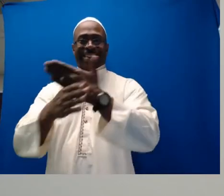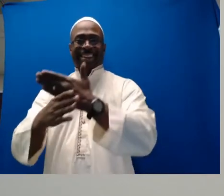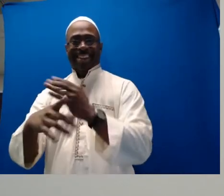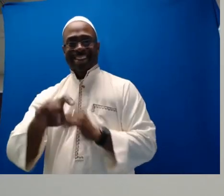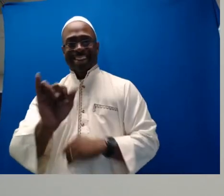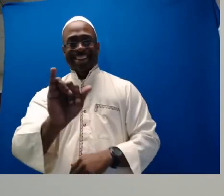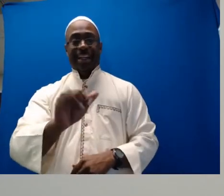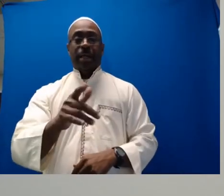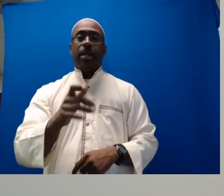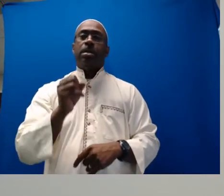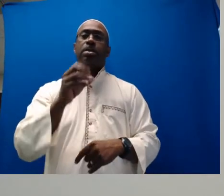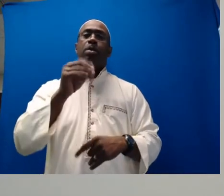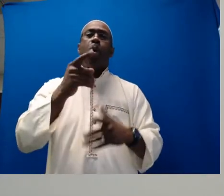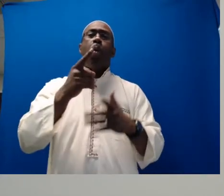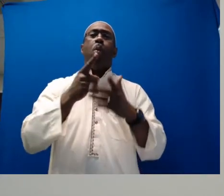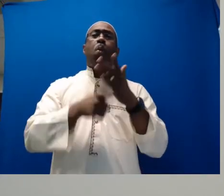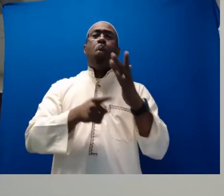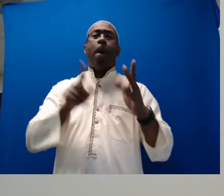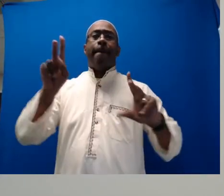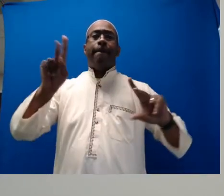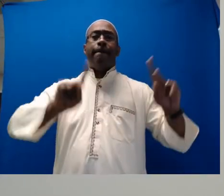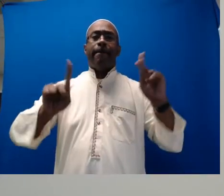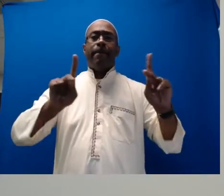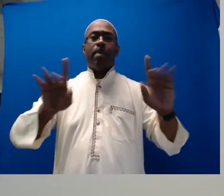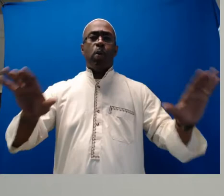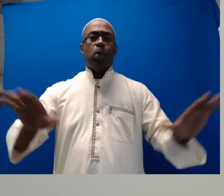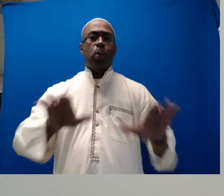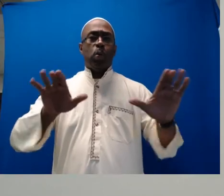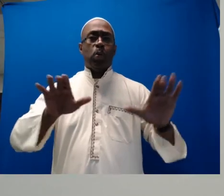what do people do who don't understand the language?